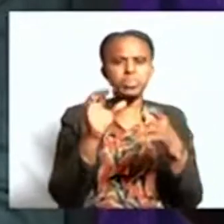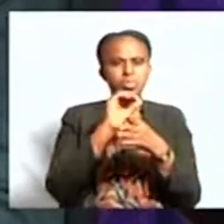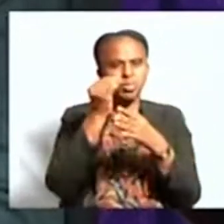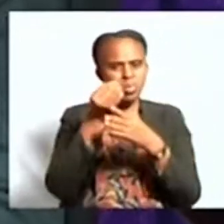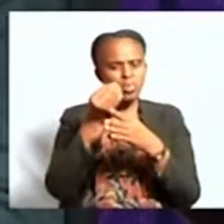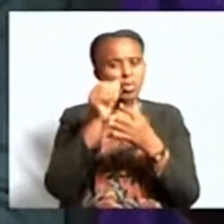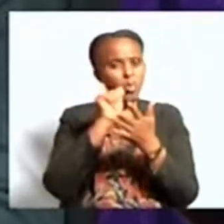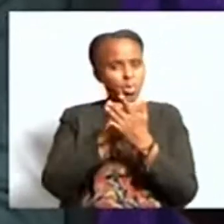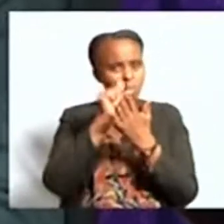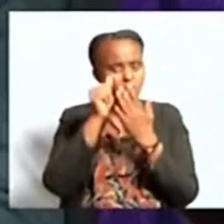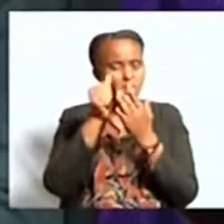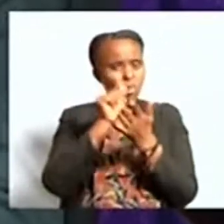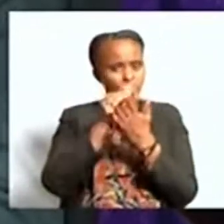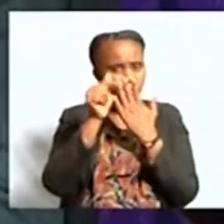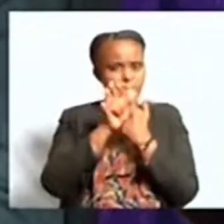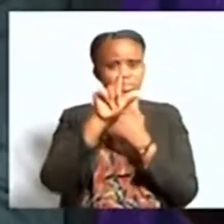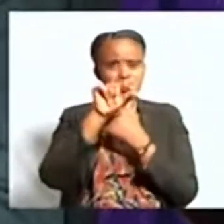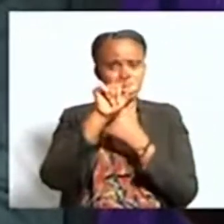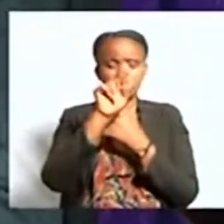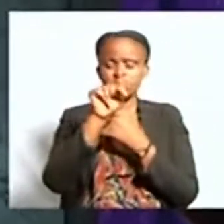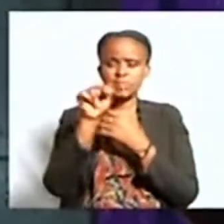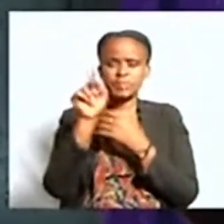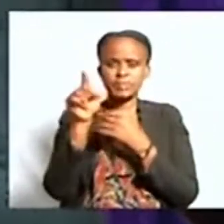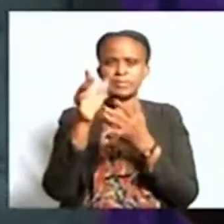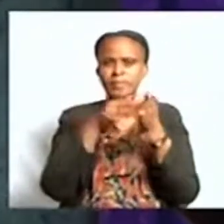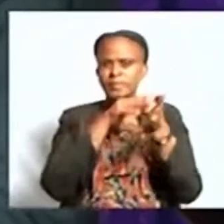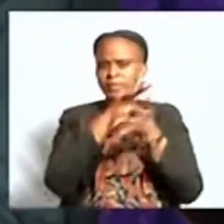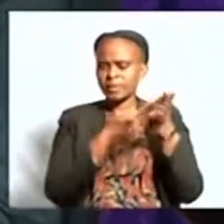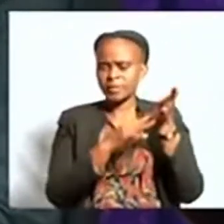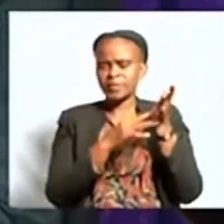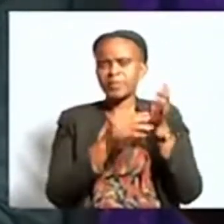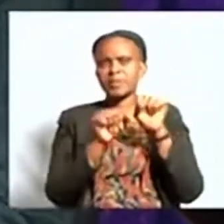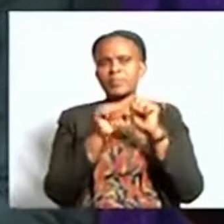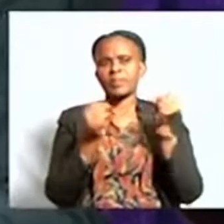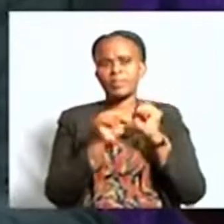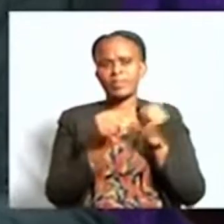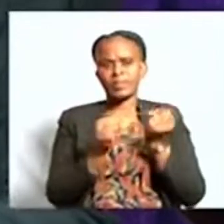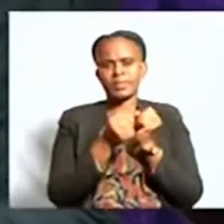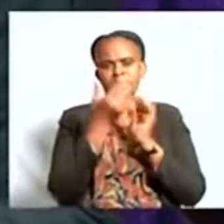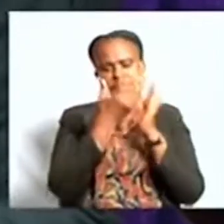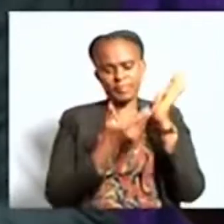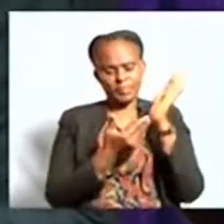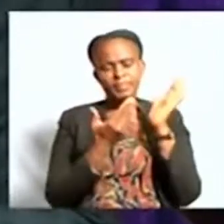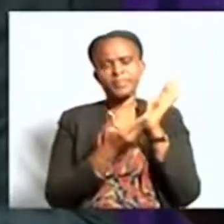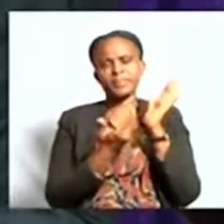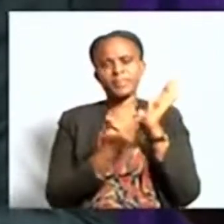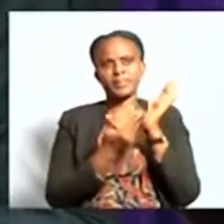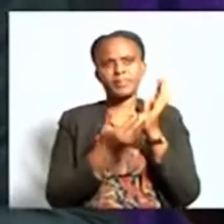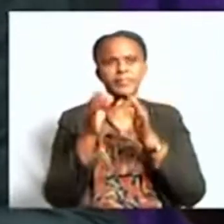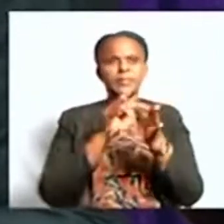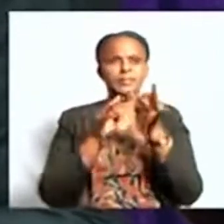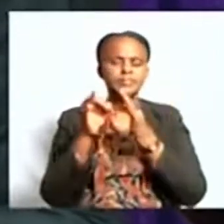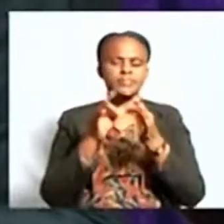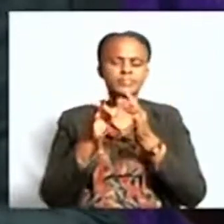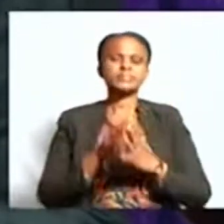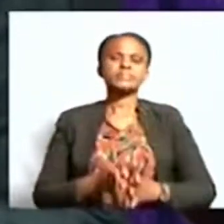August 2022. The table breaks down that tabulation.